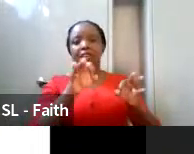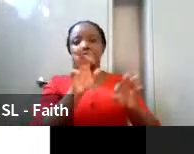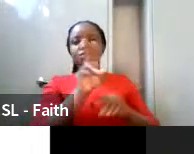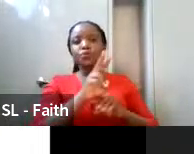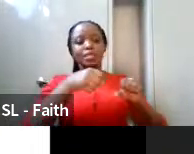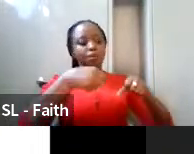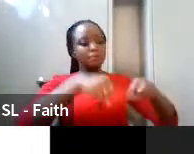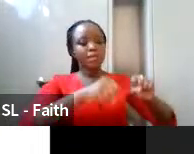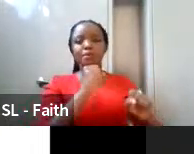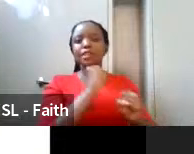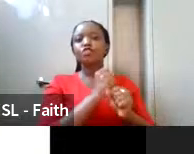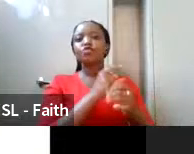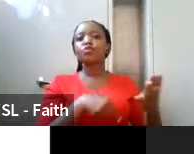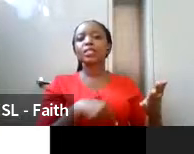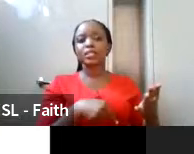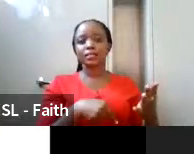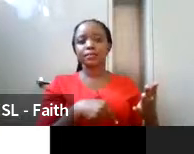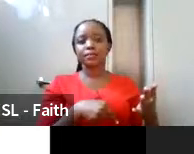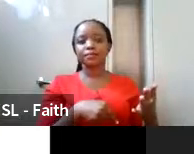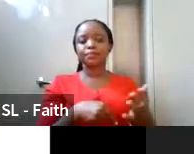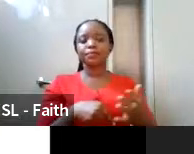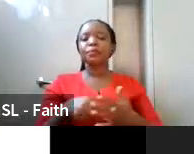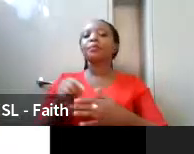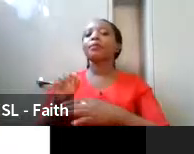think that's what he means. Good morning.